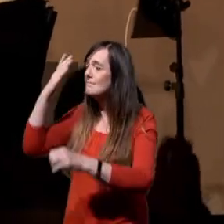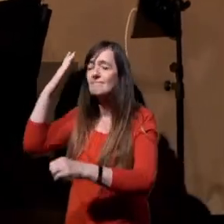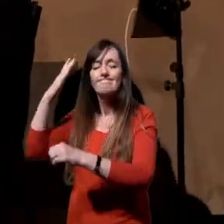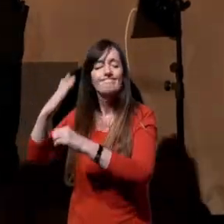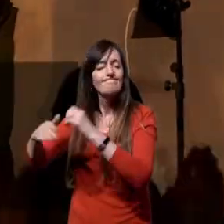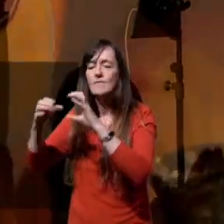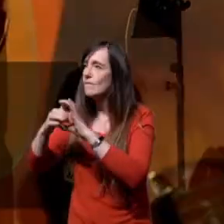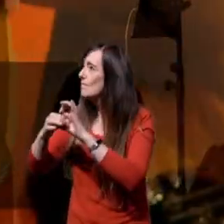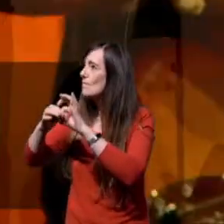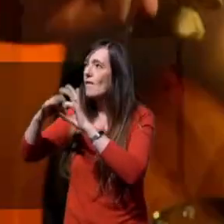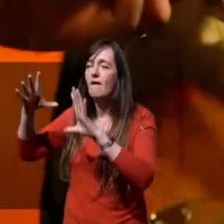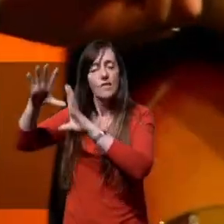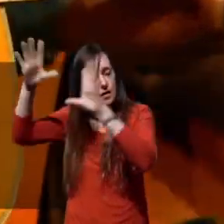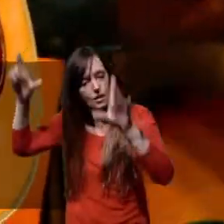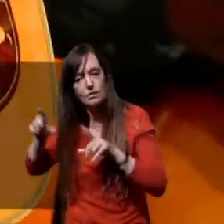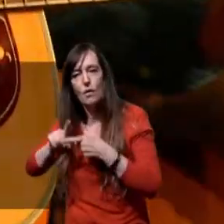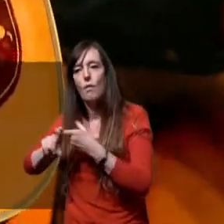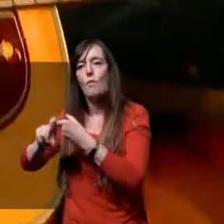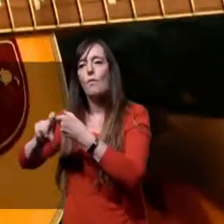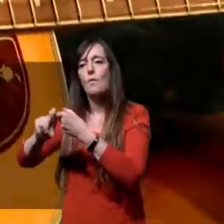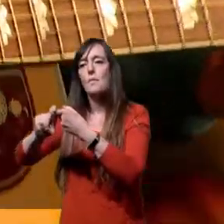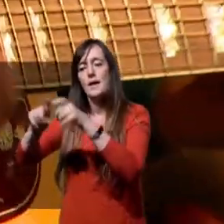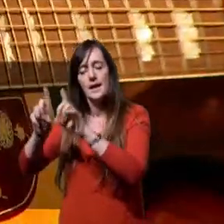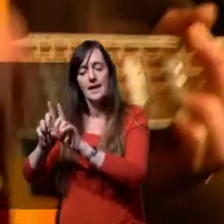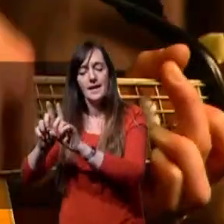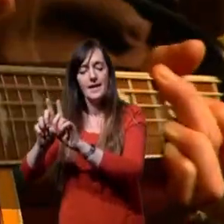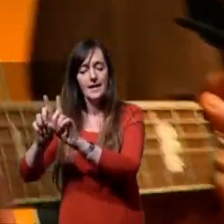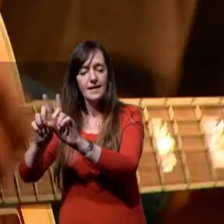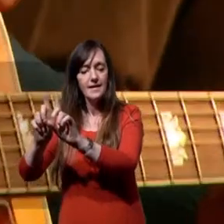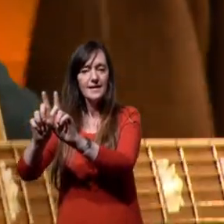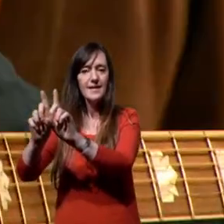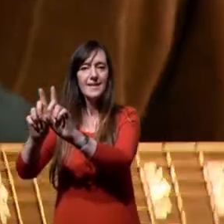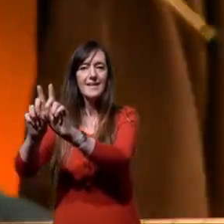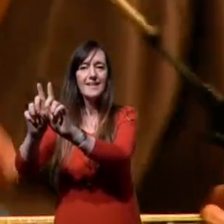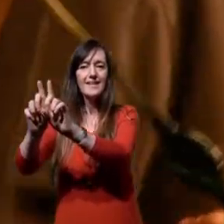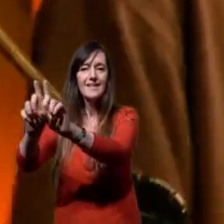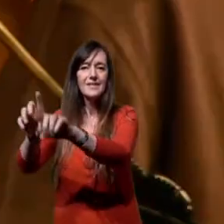go, never let go of me.